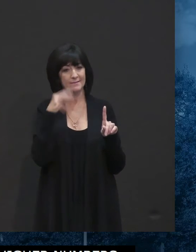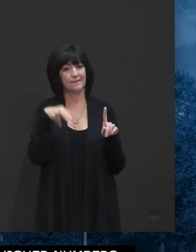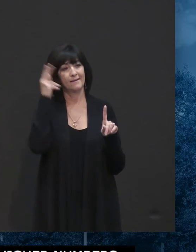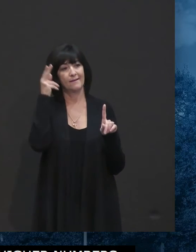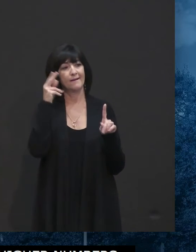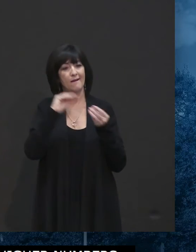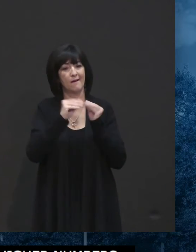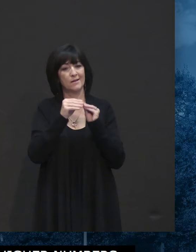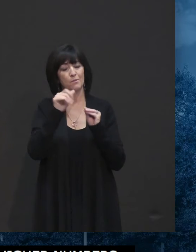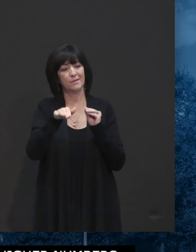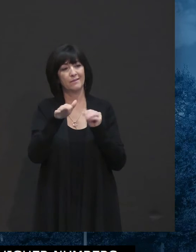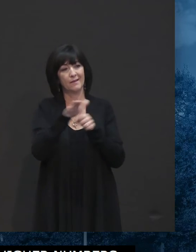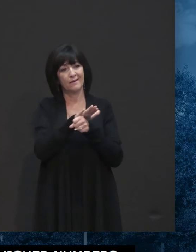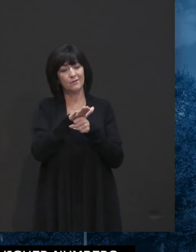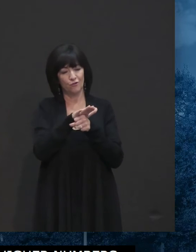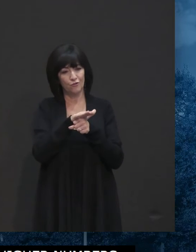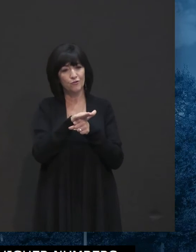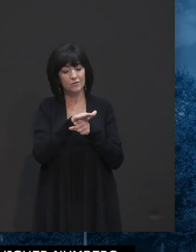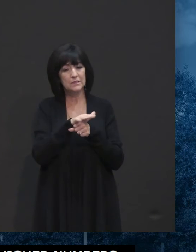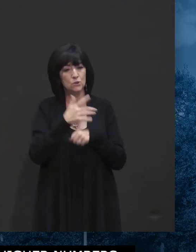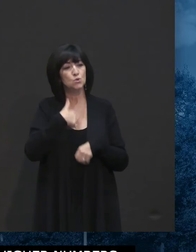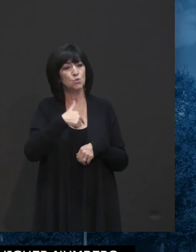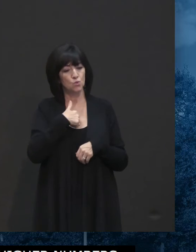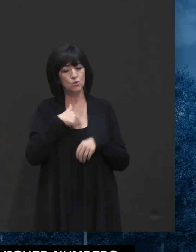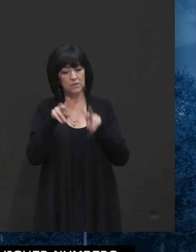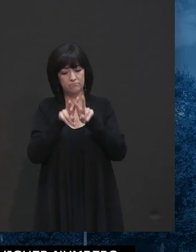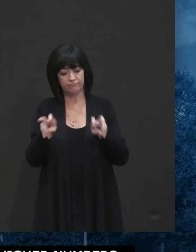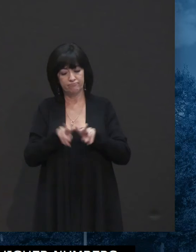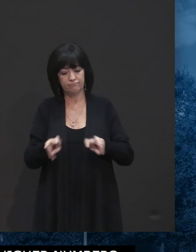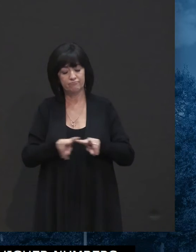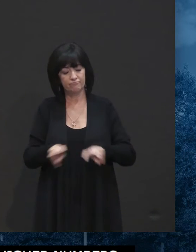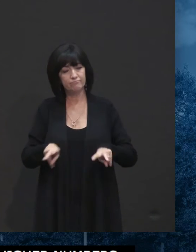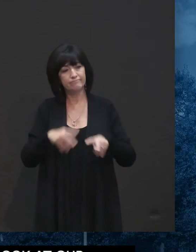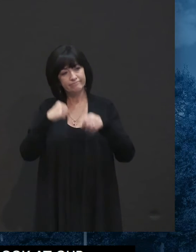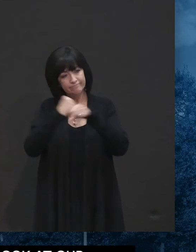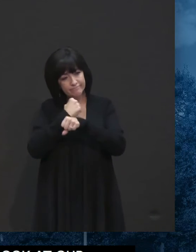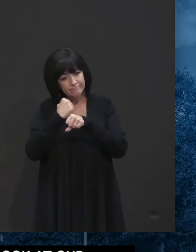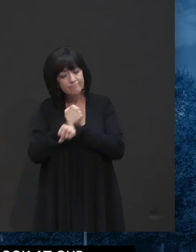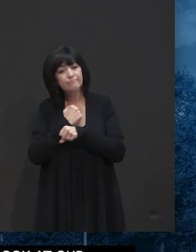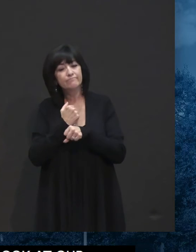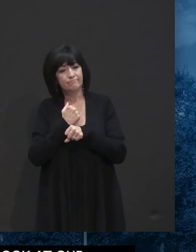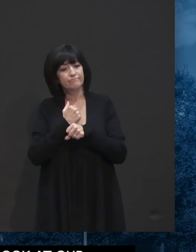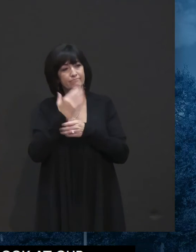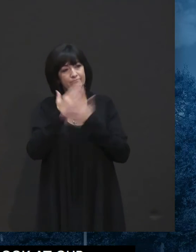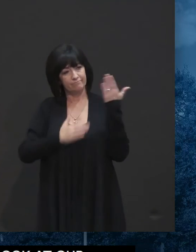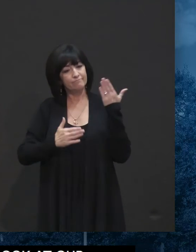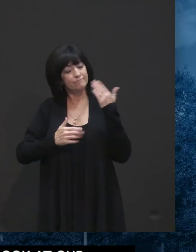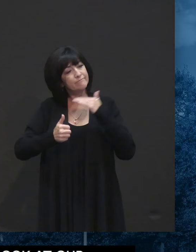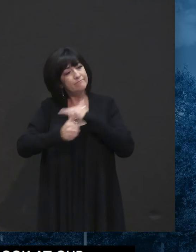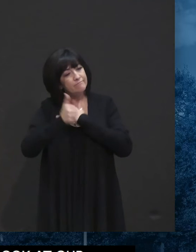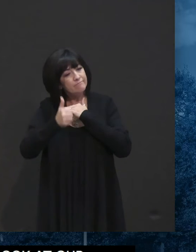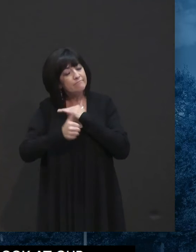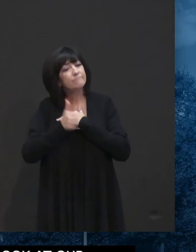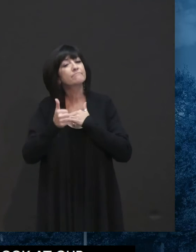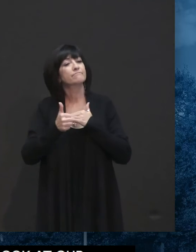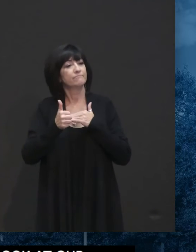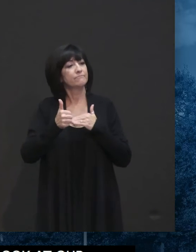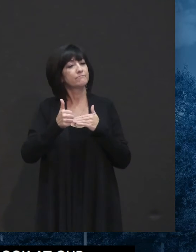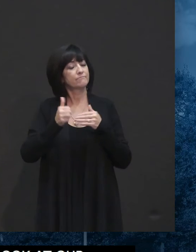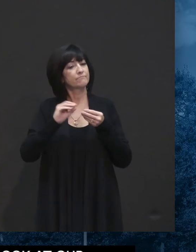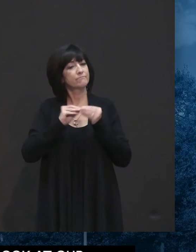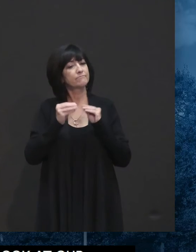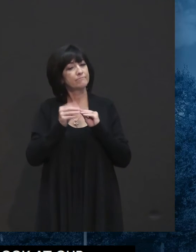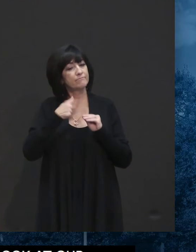at our contact tracing, some of the risk factors that we're seeing broadly